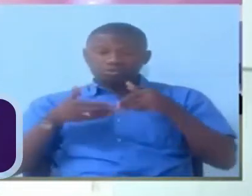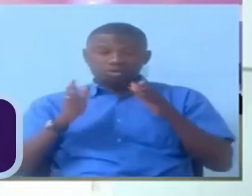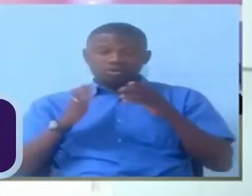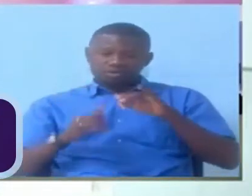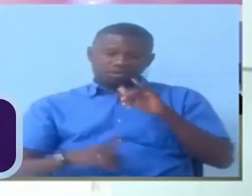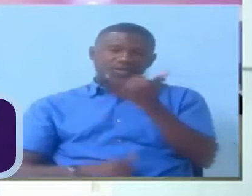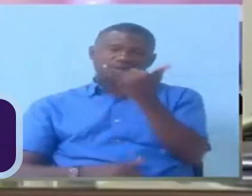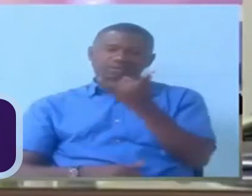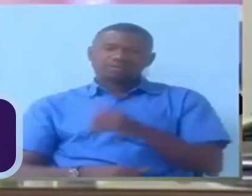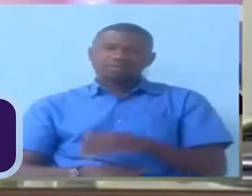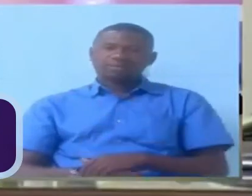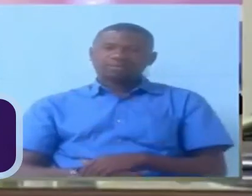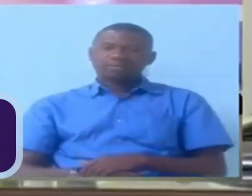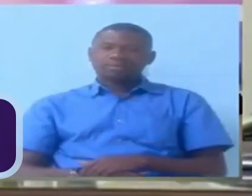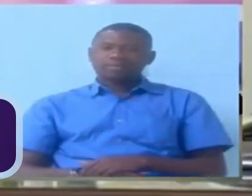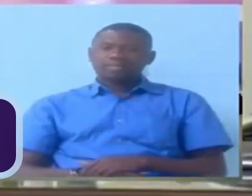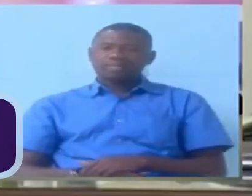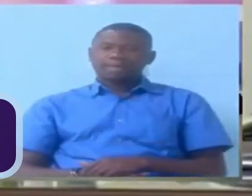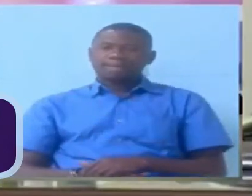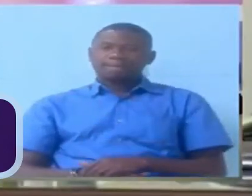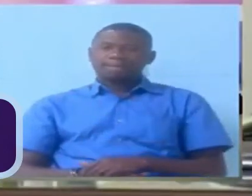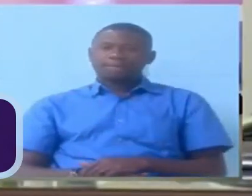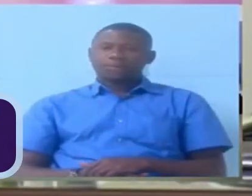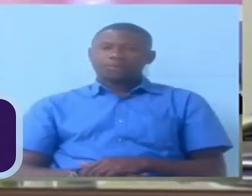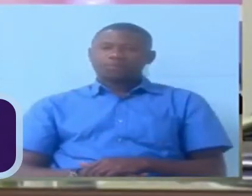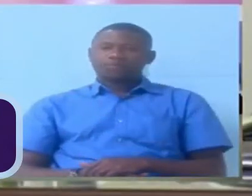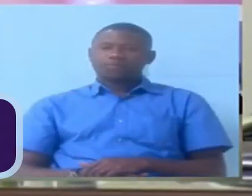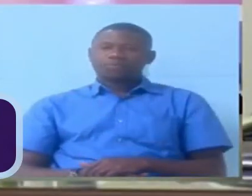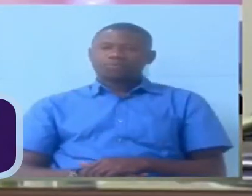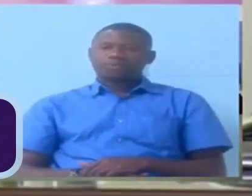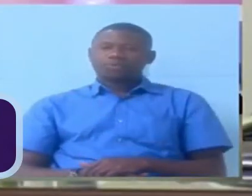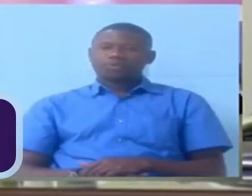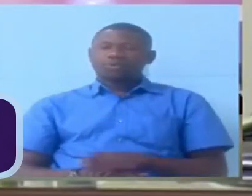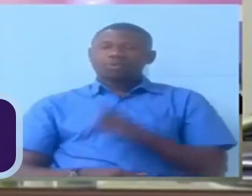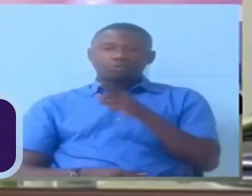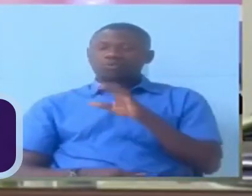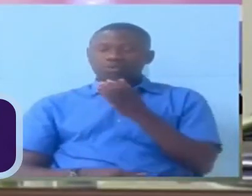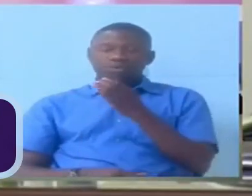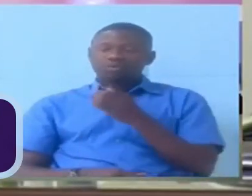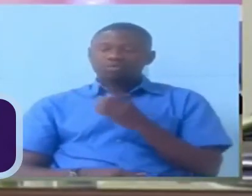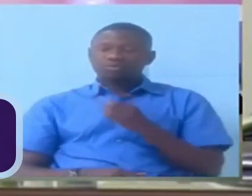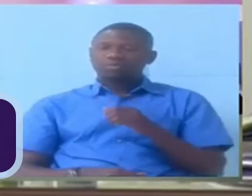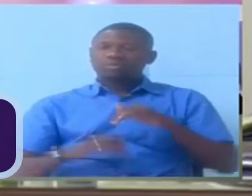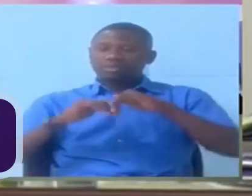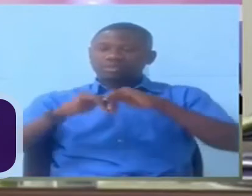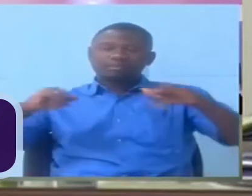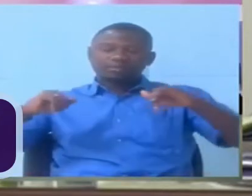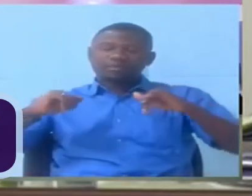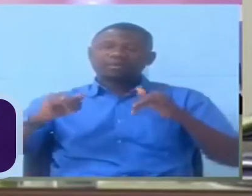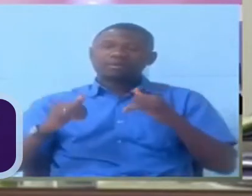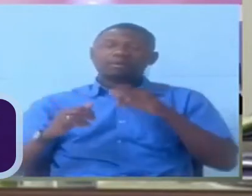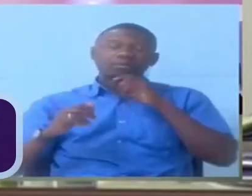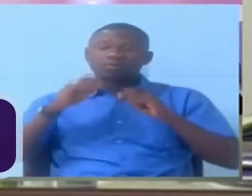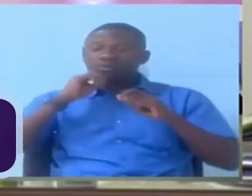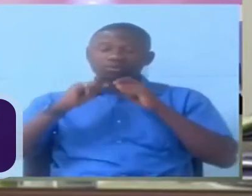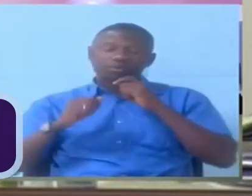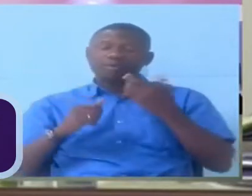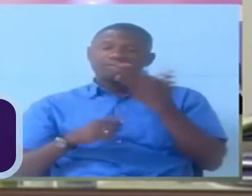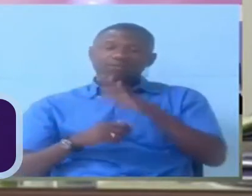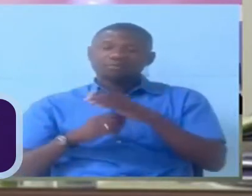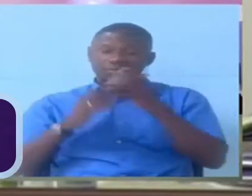See, commission, council. Yeah, council. In most of the countries, Banko Jamakang, they have a